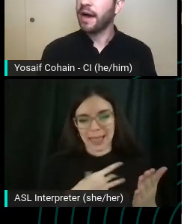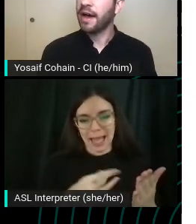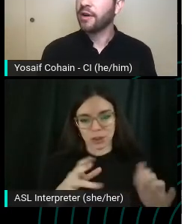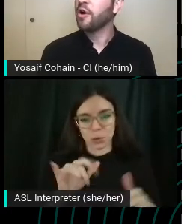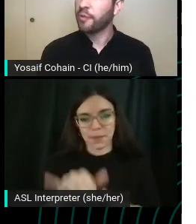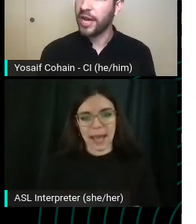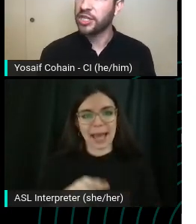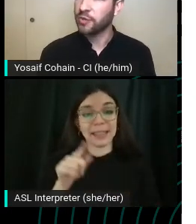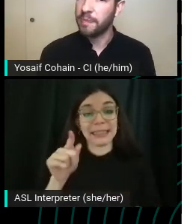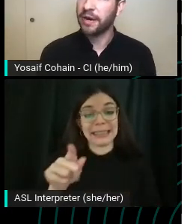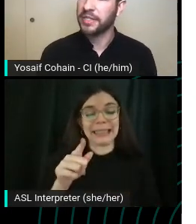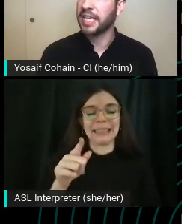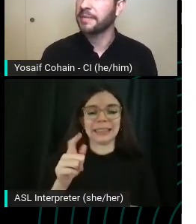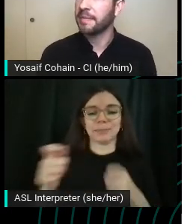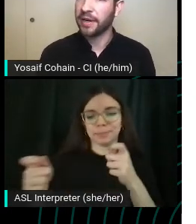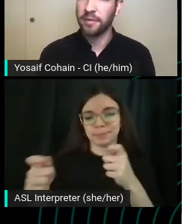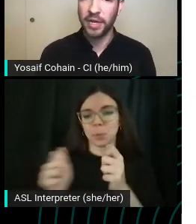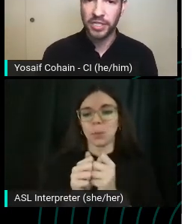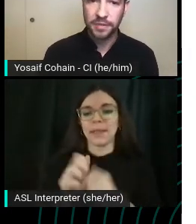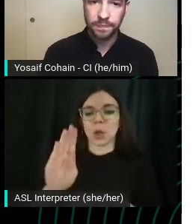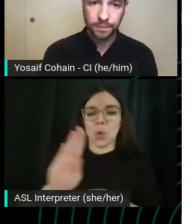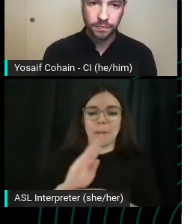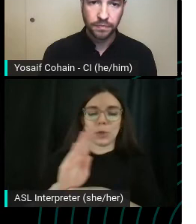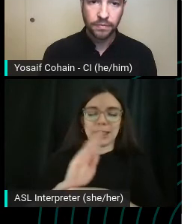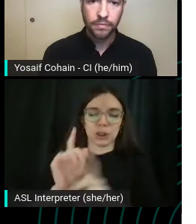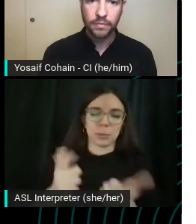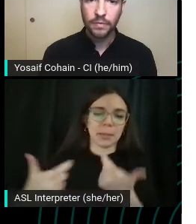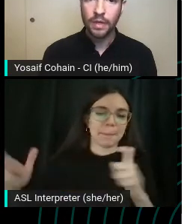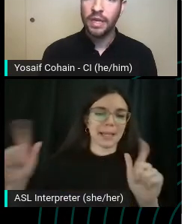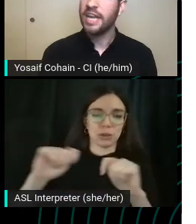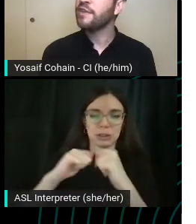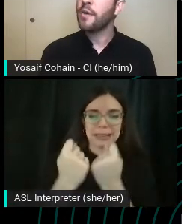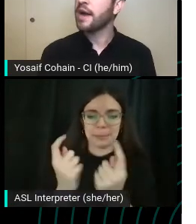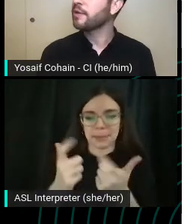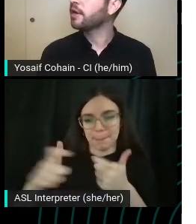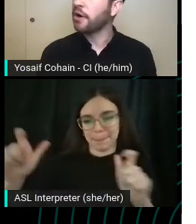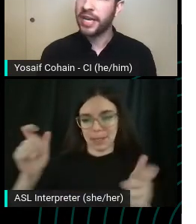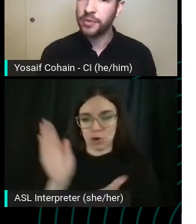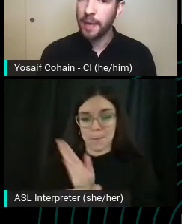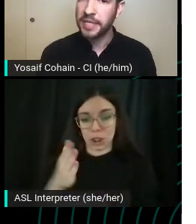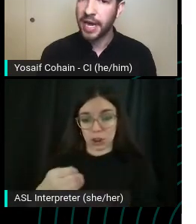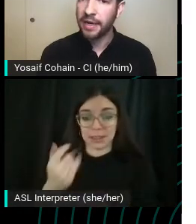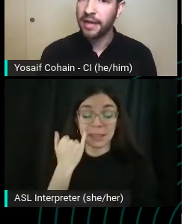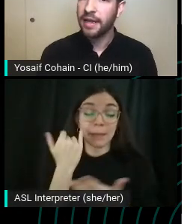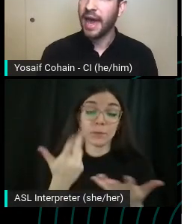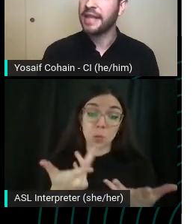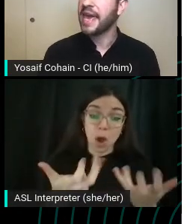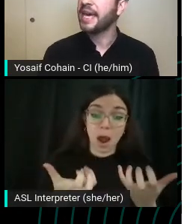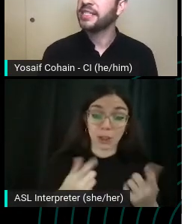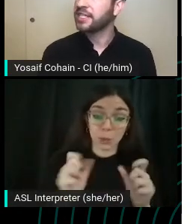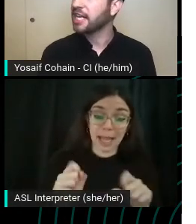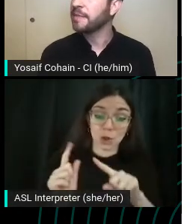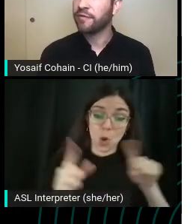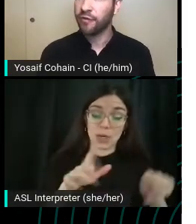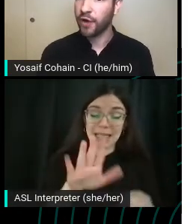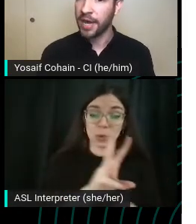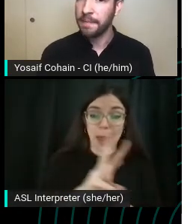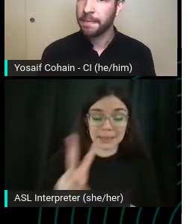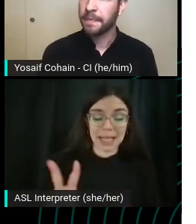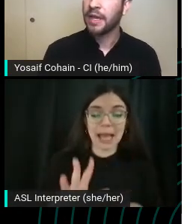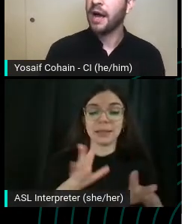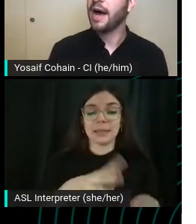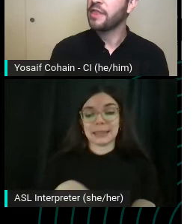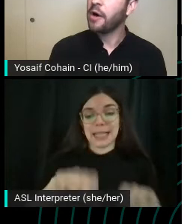with corporations with bigger teams and bigger budgets. If you want, you can go to his website and take his assessment for